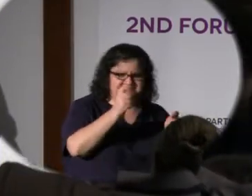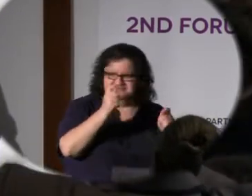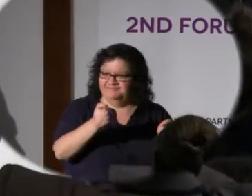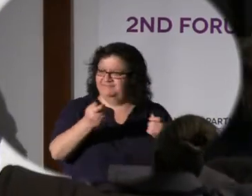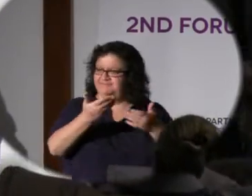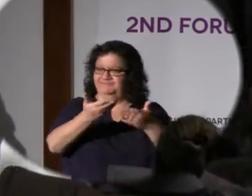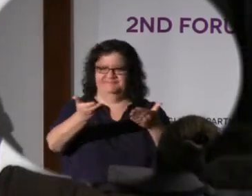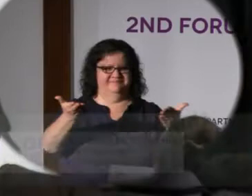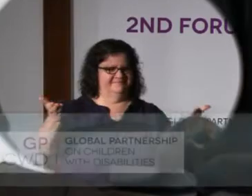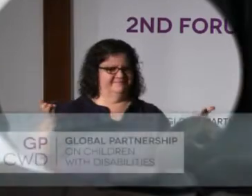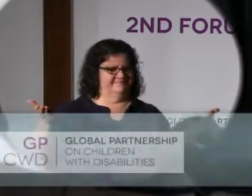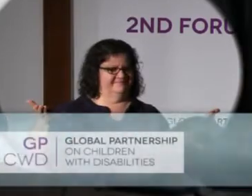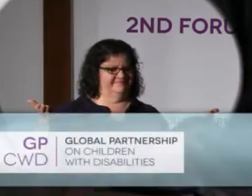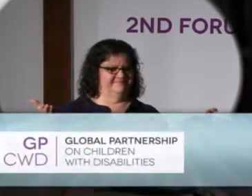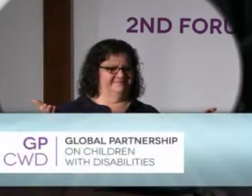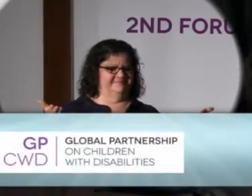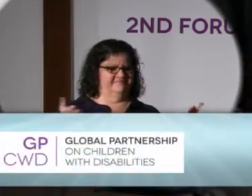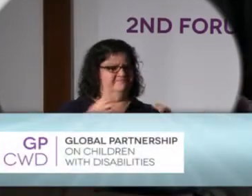distinguished guests,